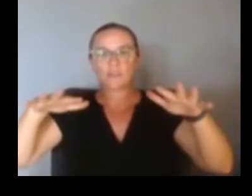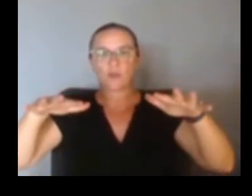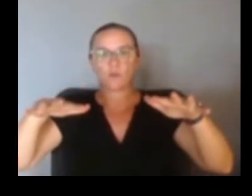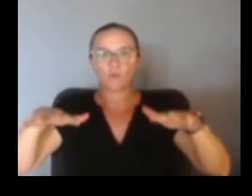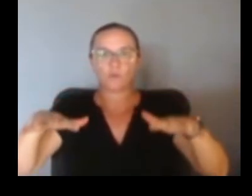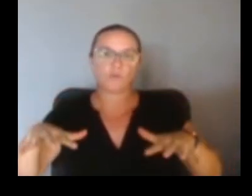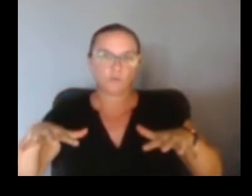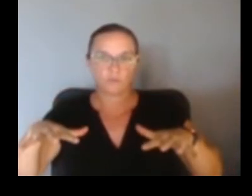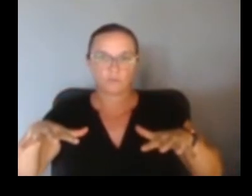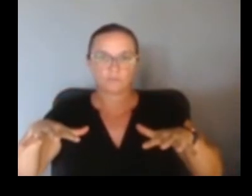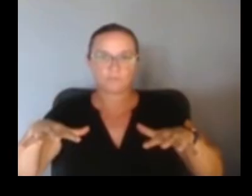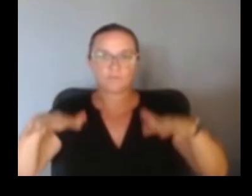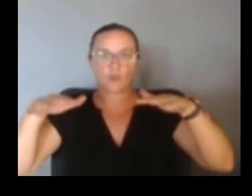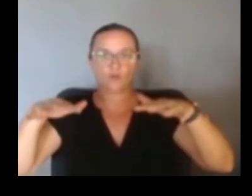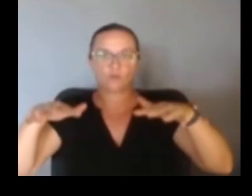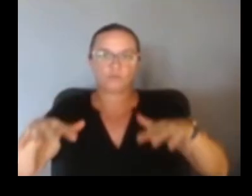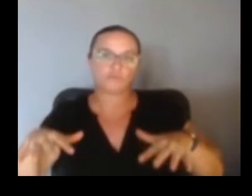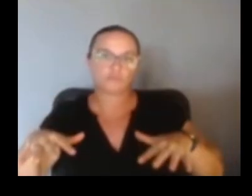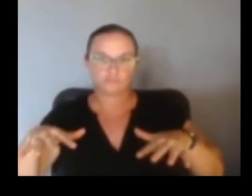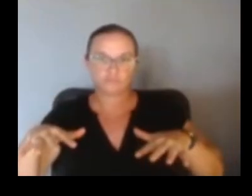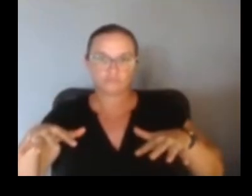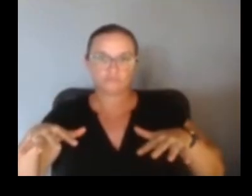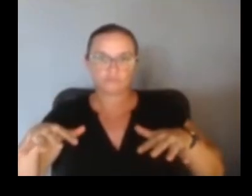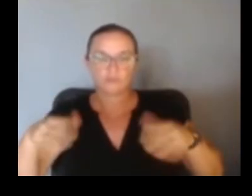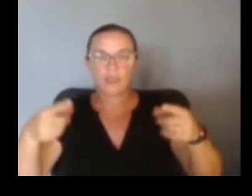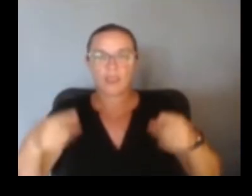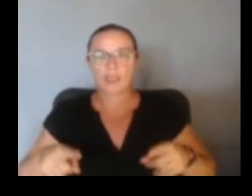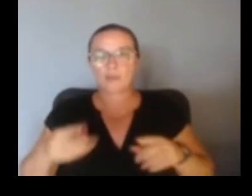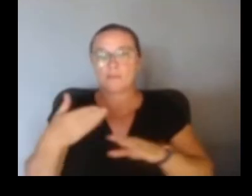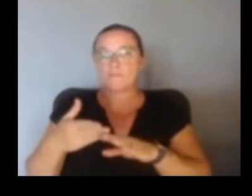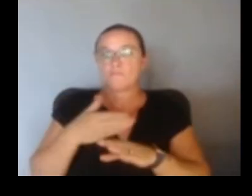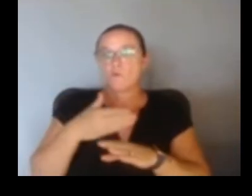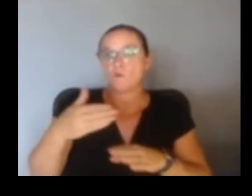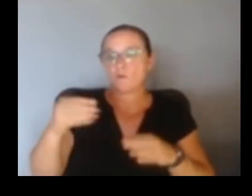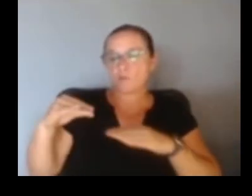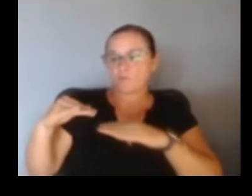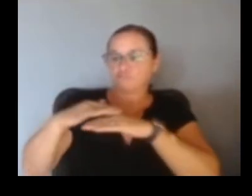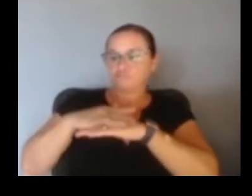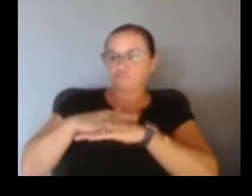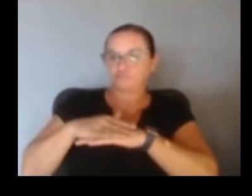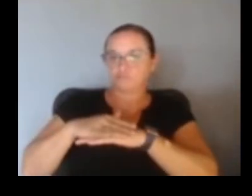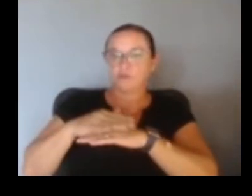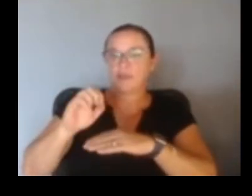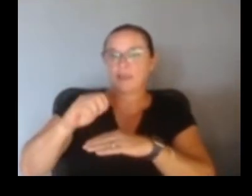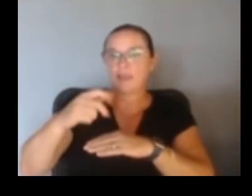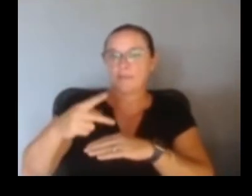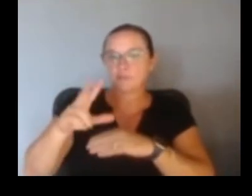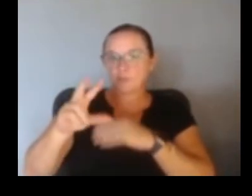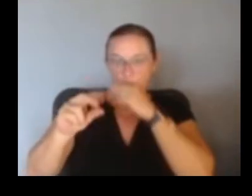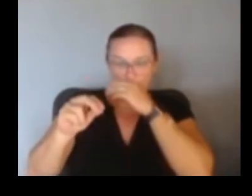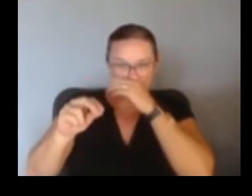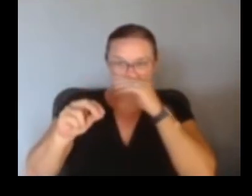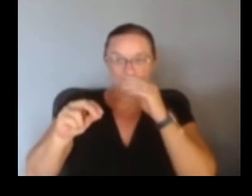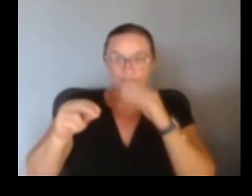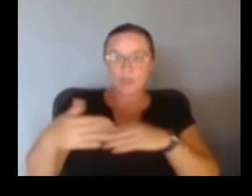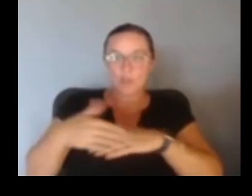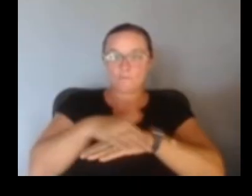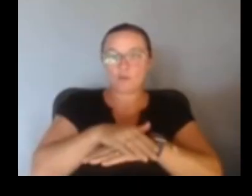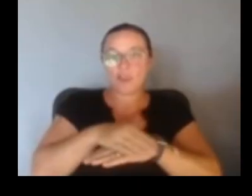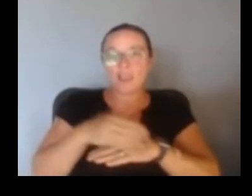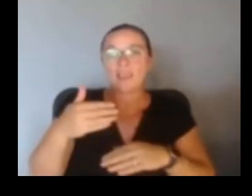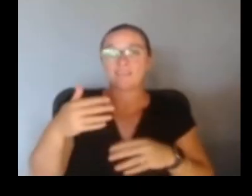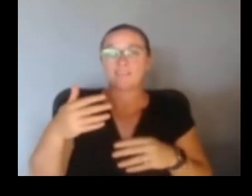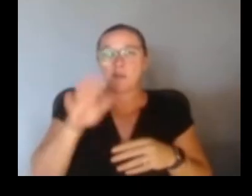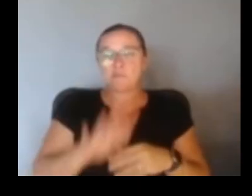downdropping of the surface of the crater floor where lava had covered it last week. Episode 30 covered about 80% of the inner crater